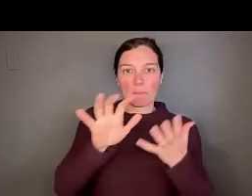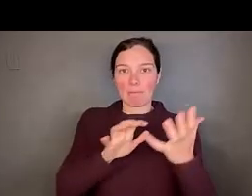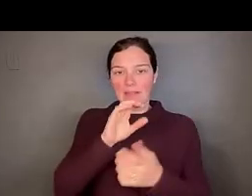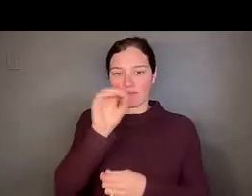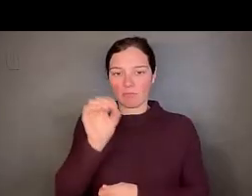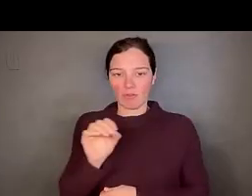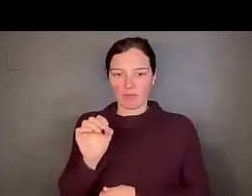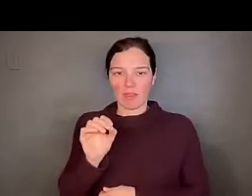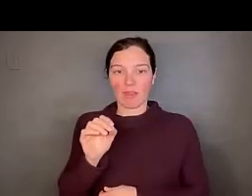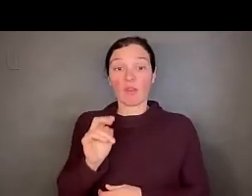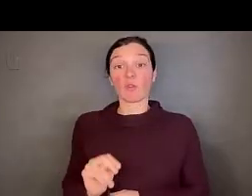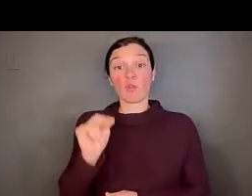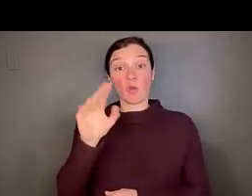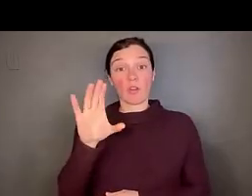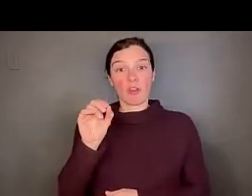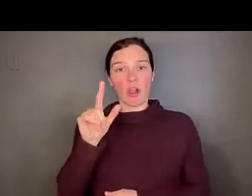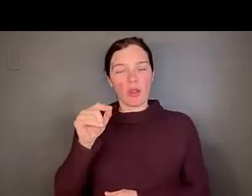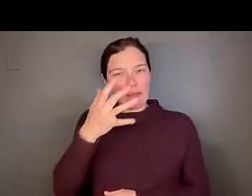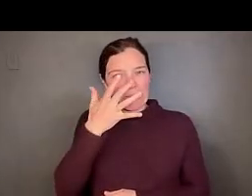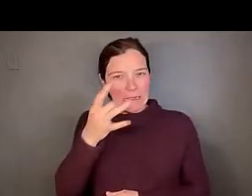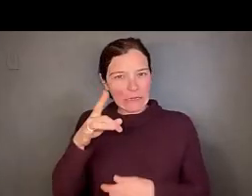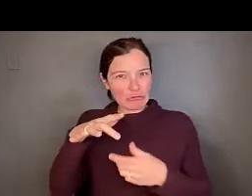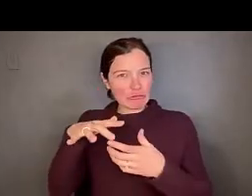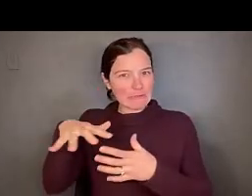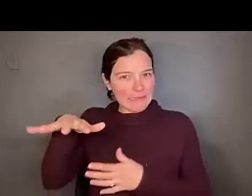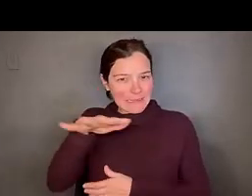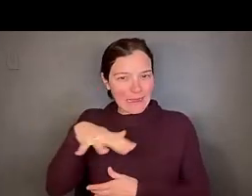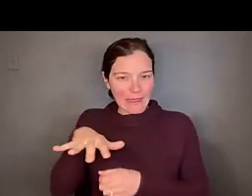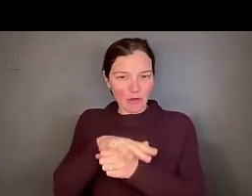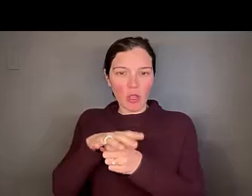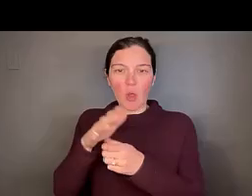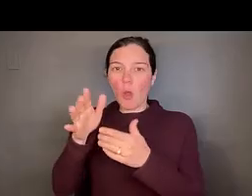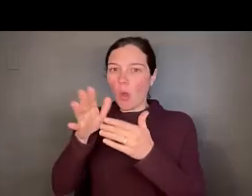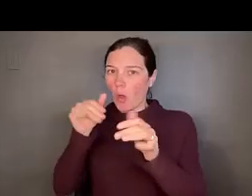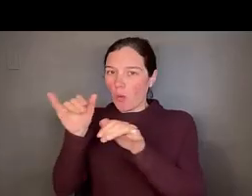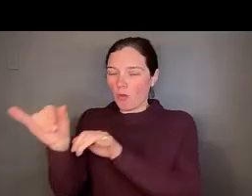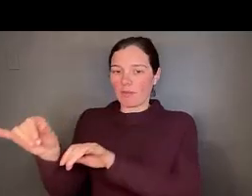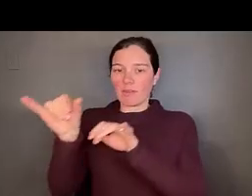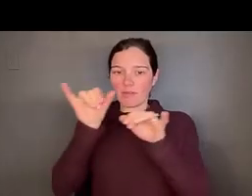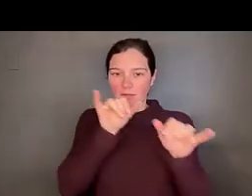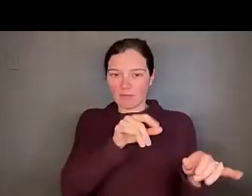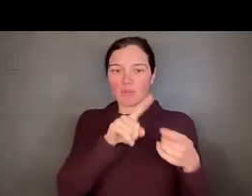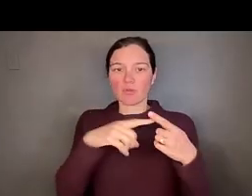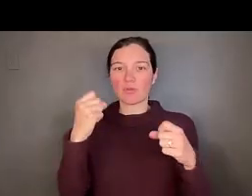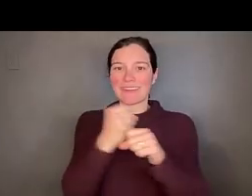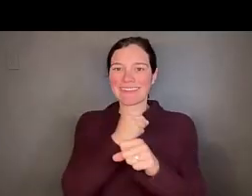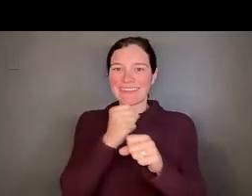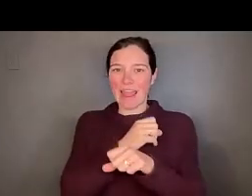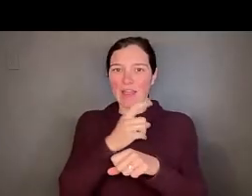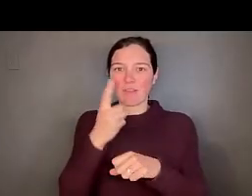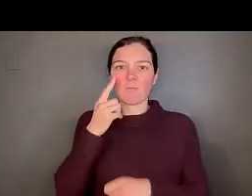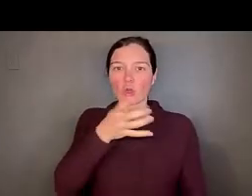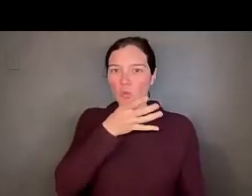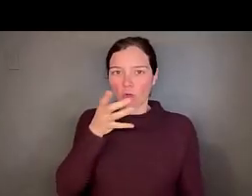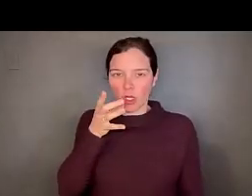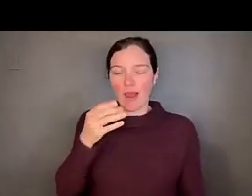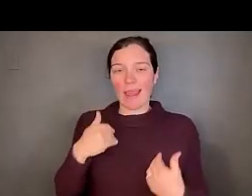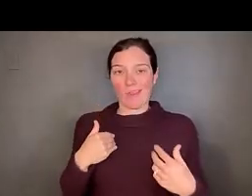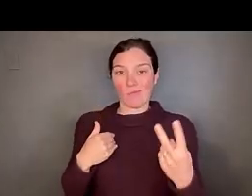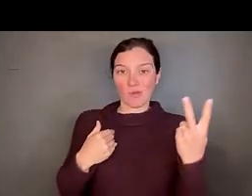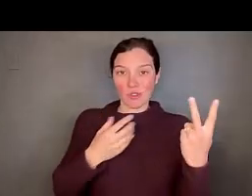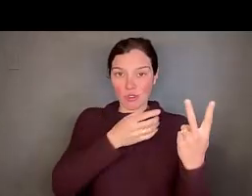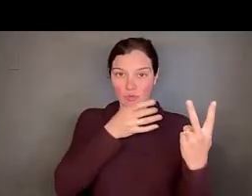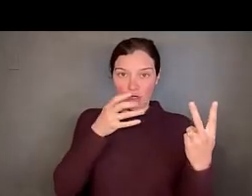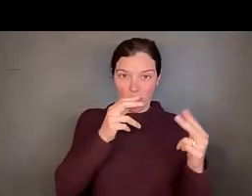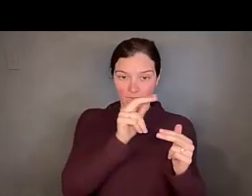it's interesting in Northern Colorado, almost reflects identical to the stats you showed on the rules. So I have 2 rural